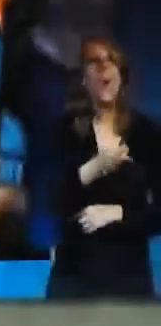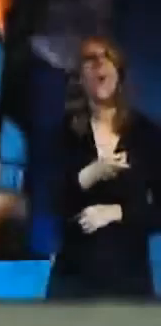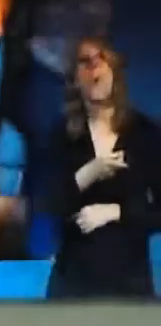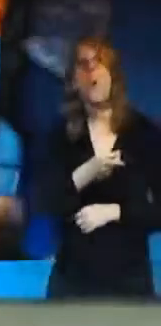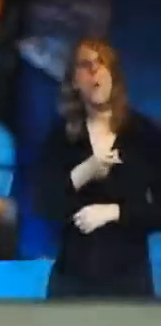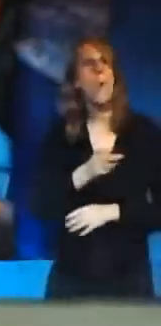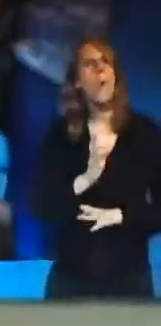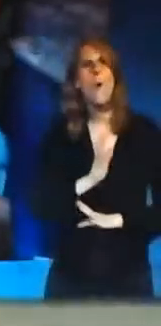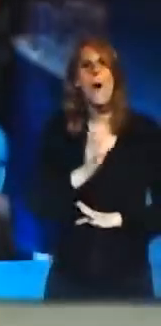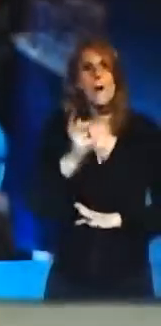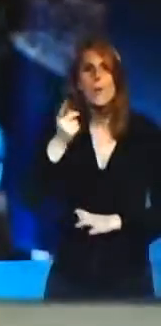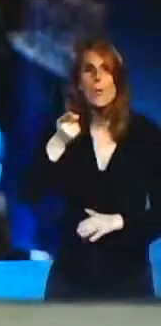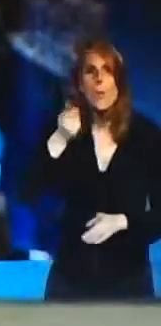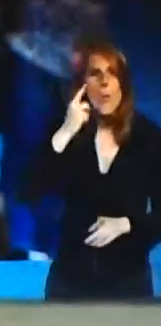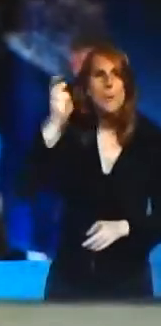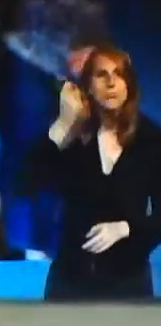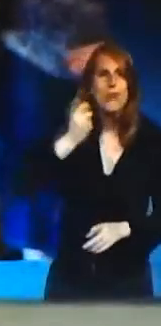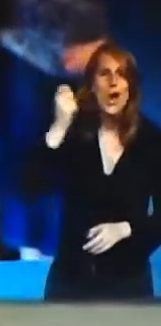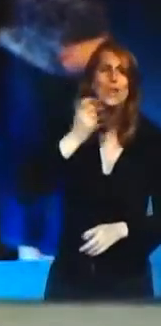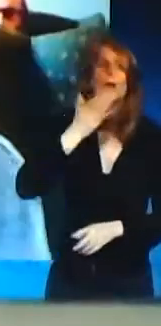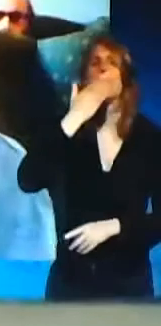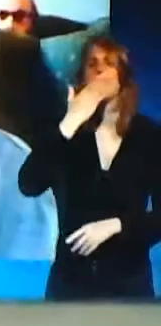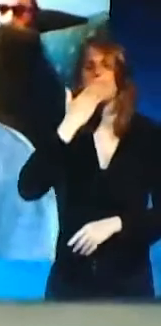Thought he was a hairbrush.